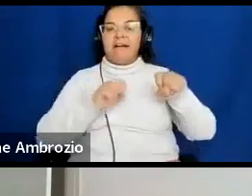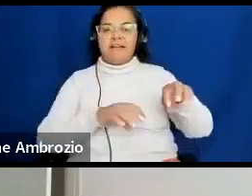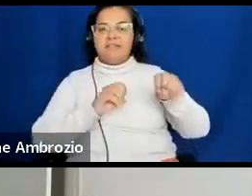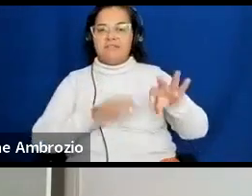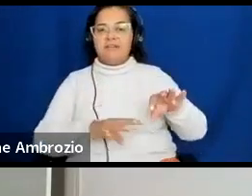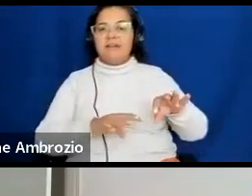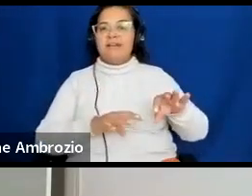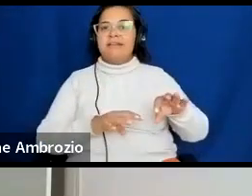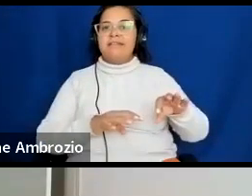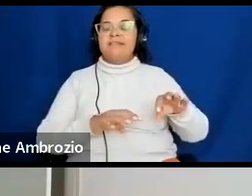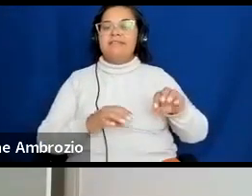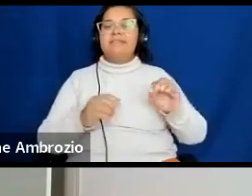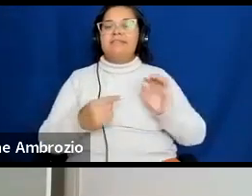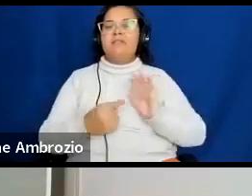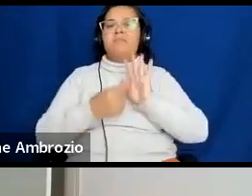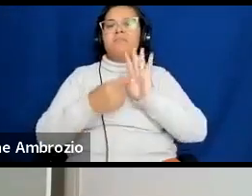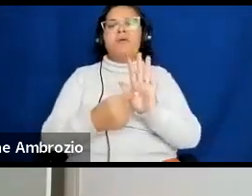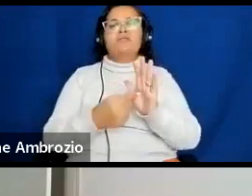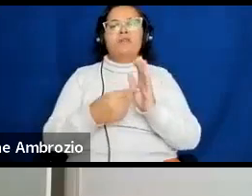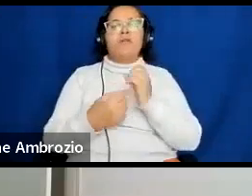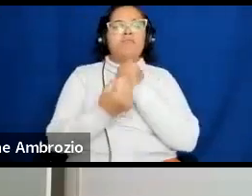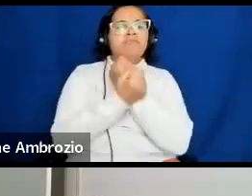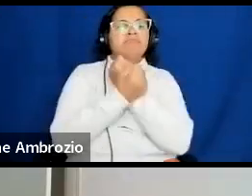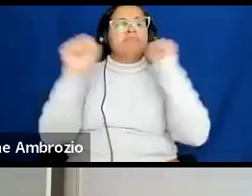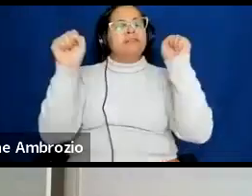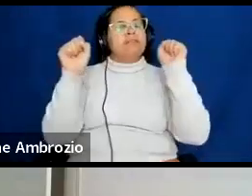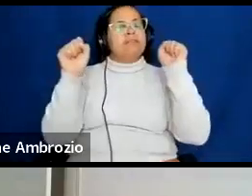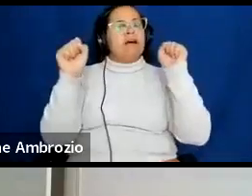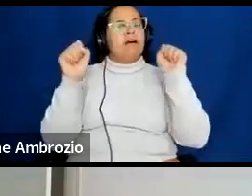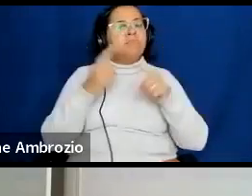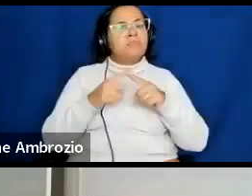vivemos em um modelo econômico capitalista?